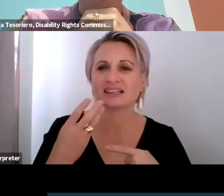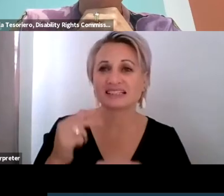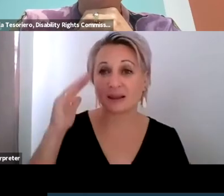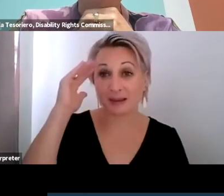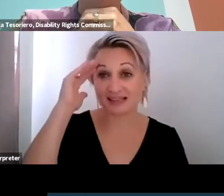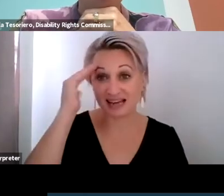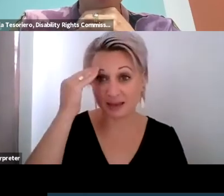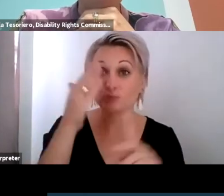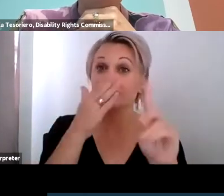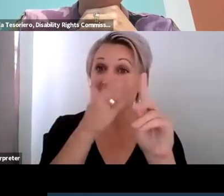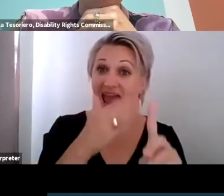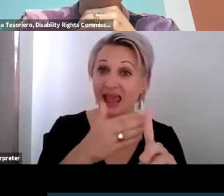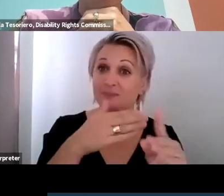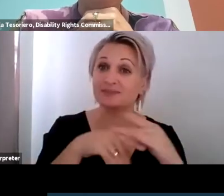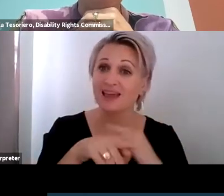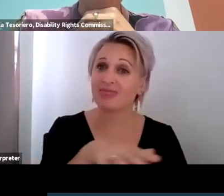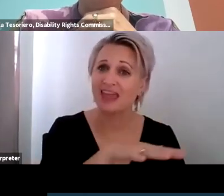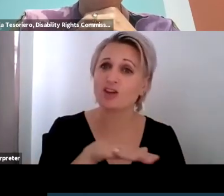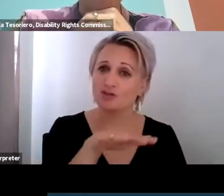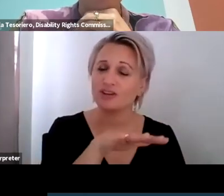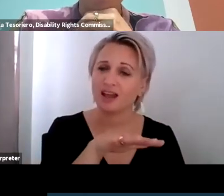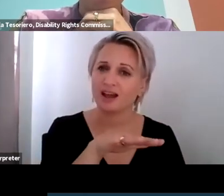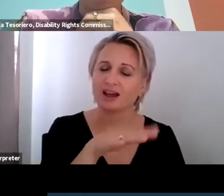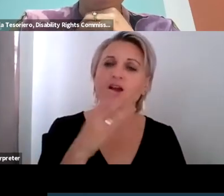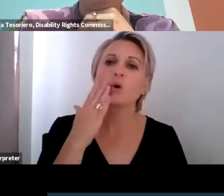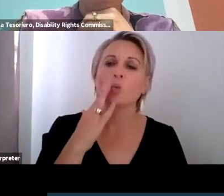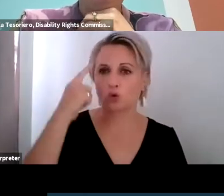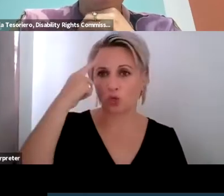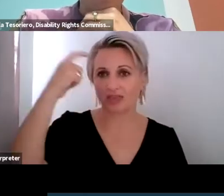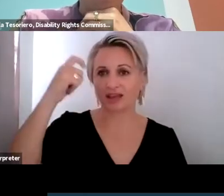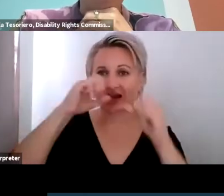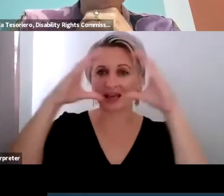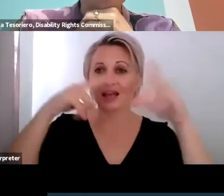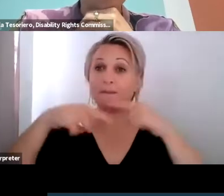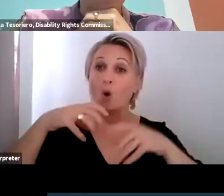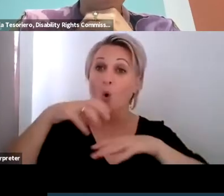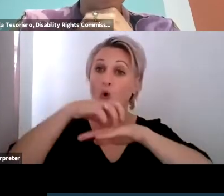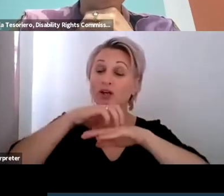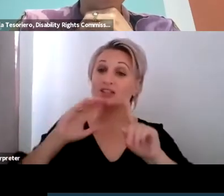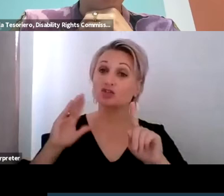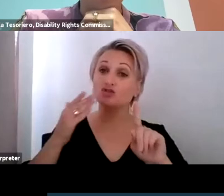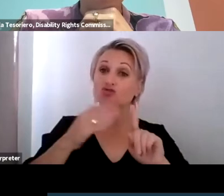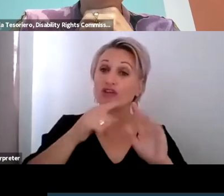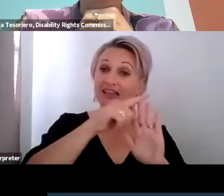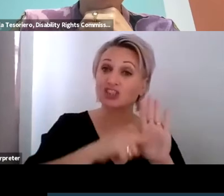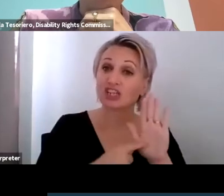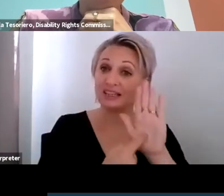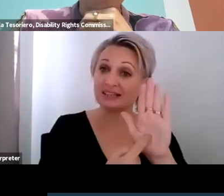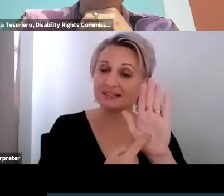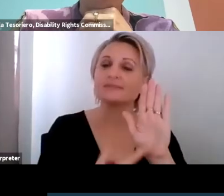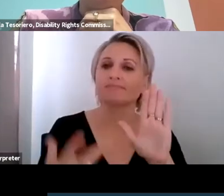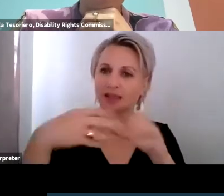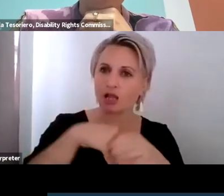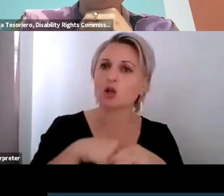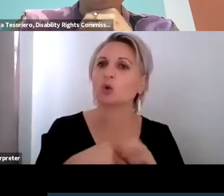in that area, including it in organisational strategies. I think it's about, you know, getting